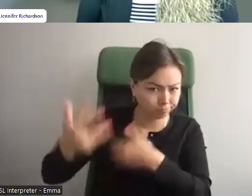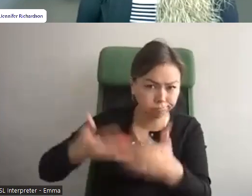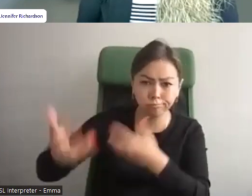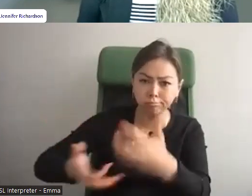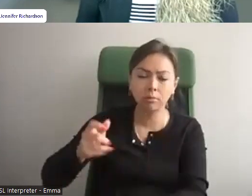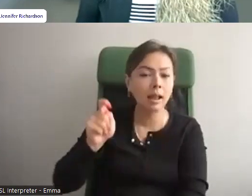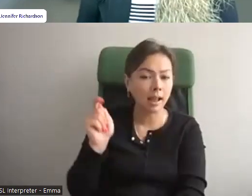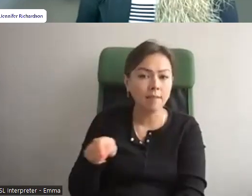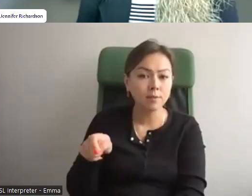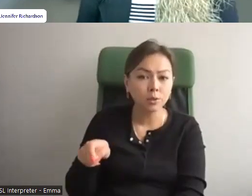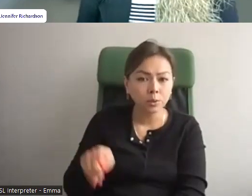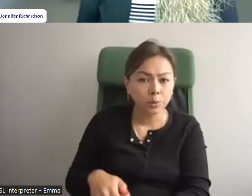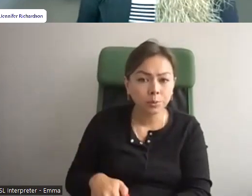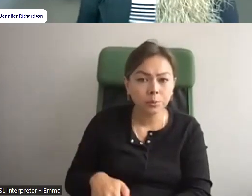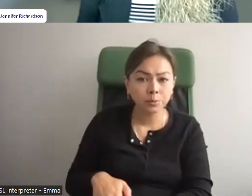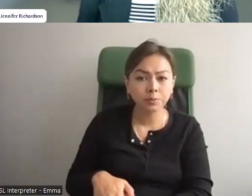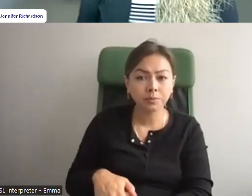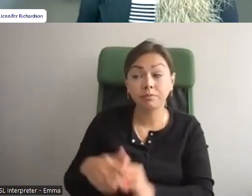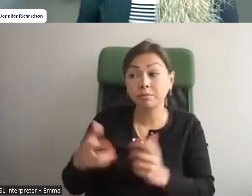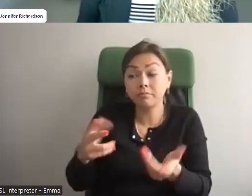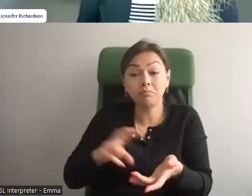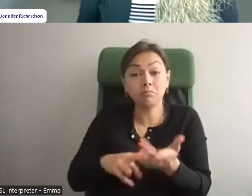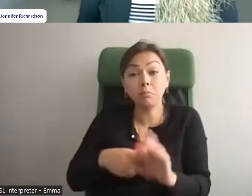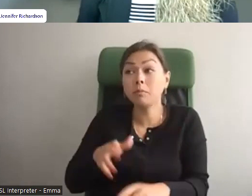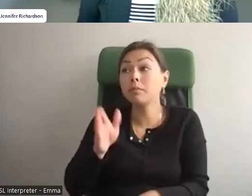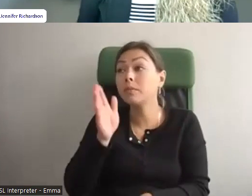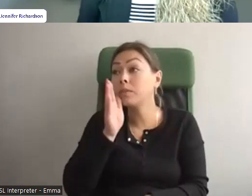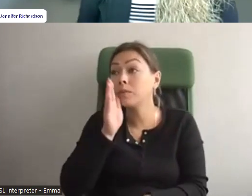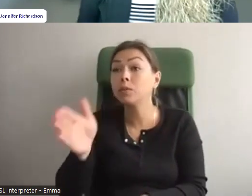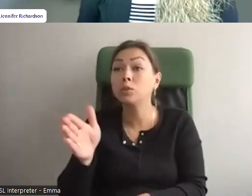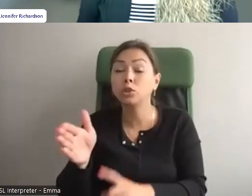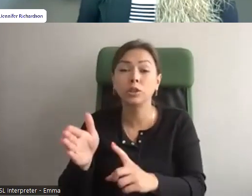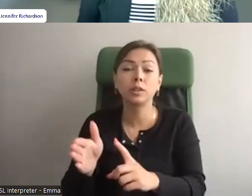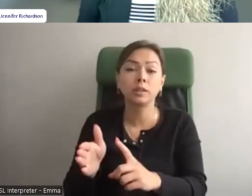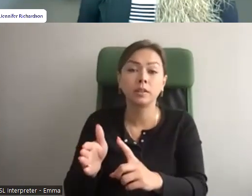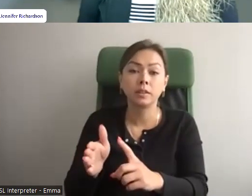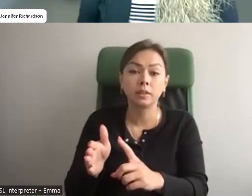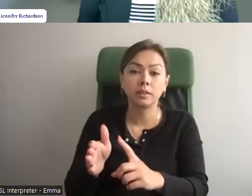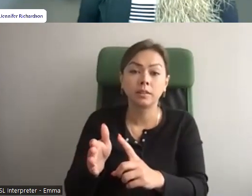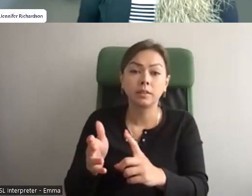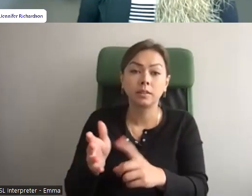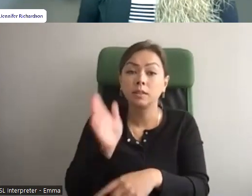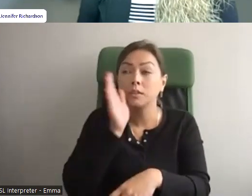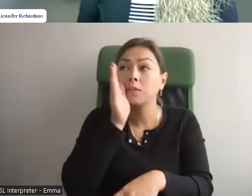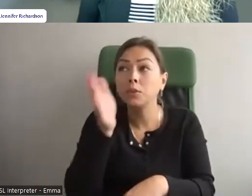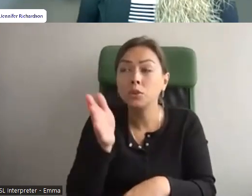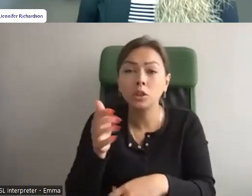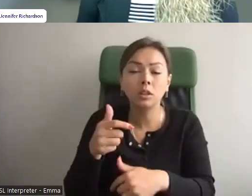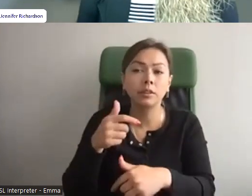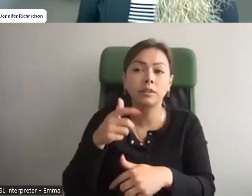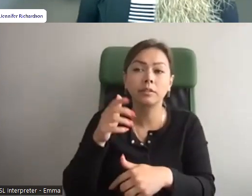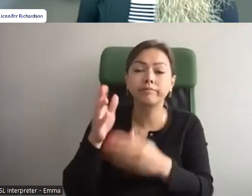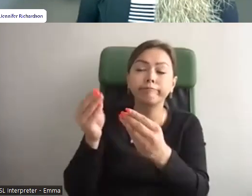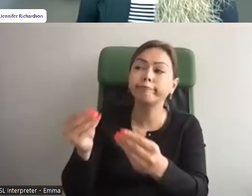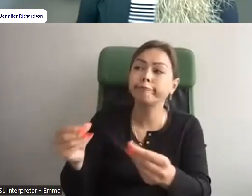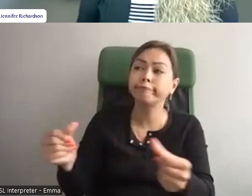to say that we will be in a situation where we will never be able to hear the horrible things or to actually